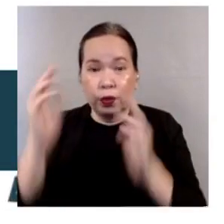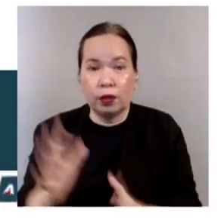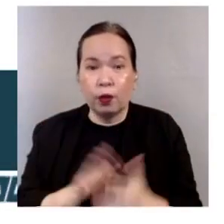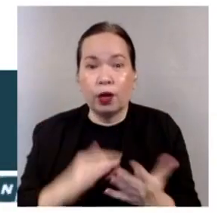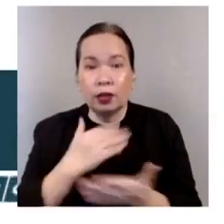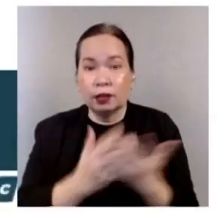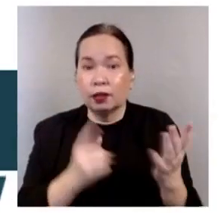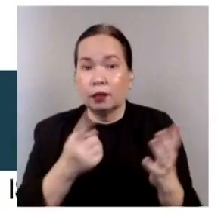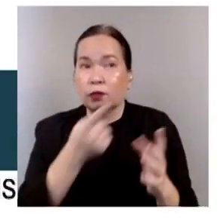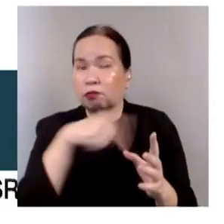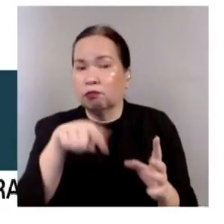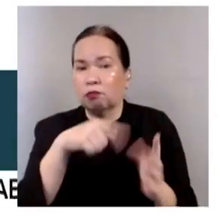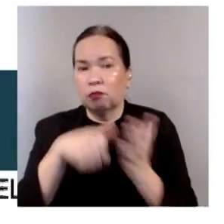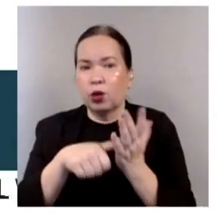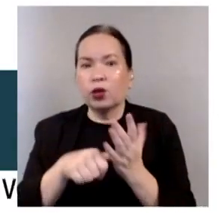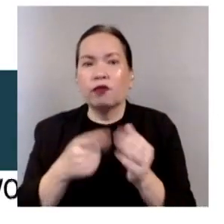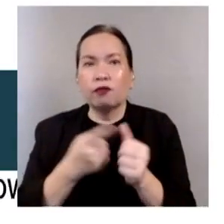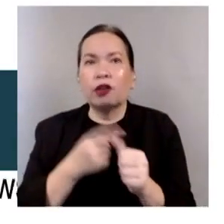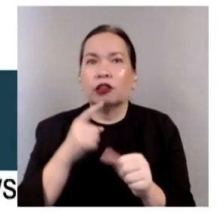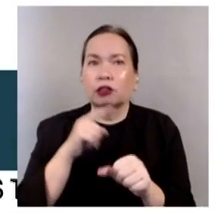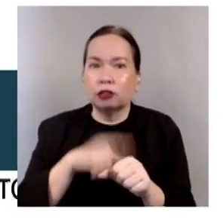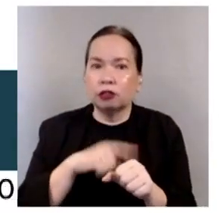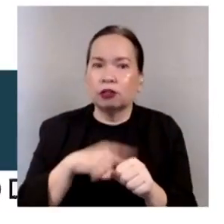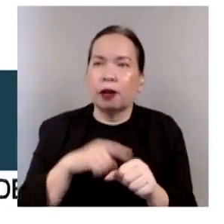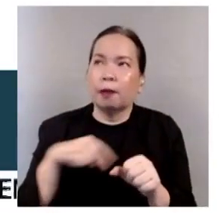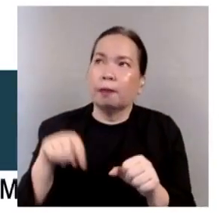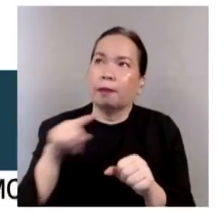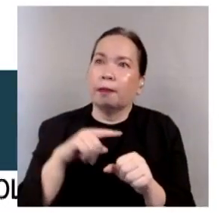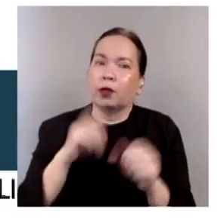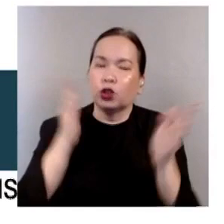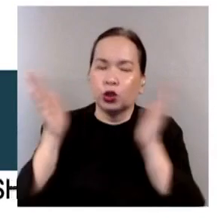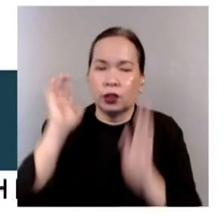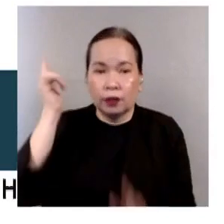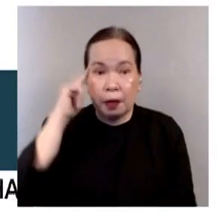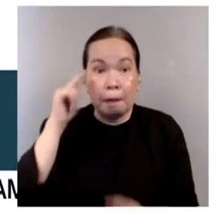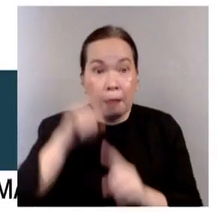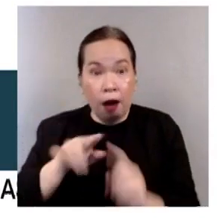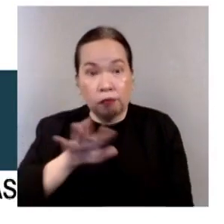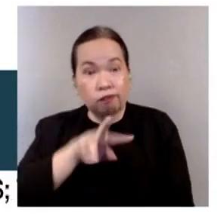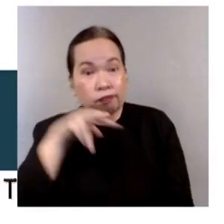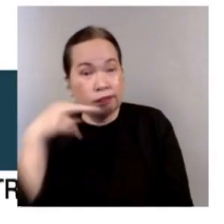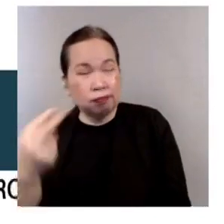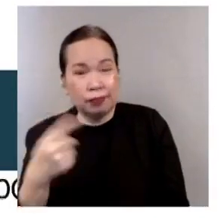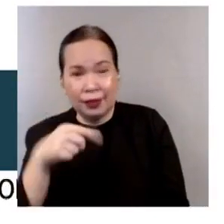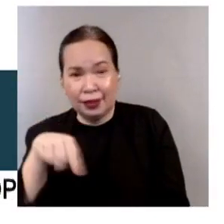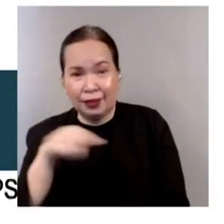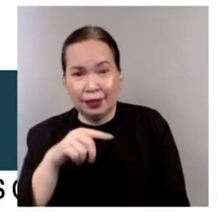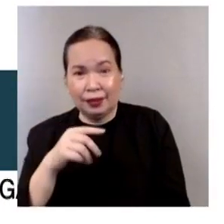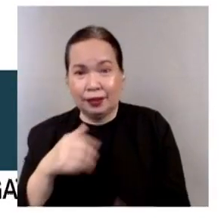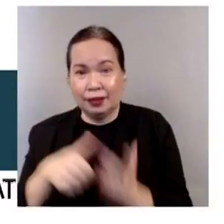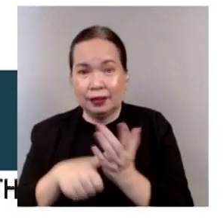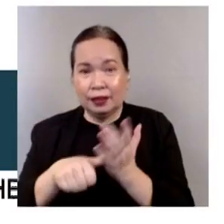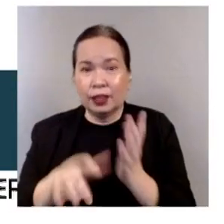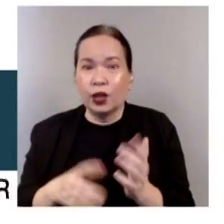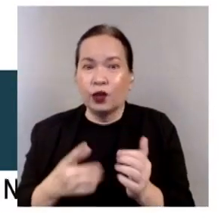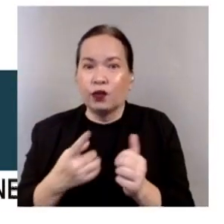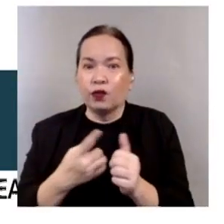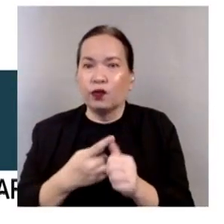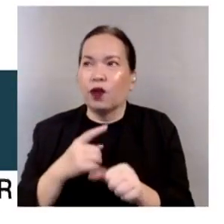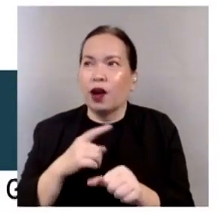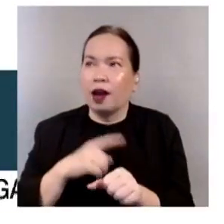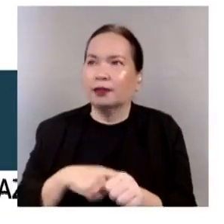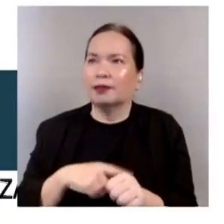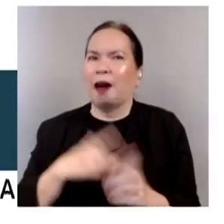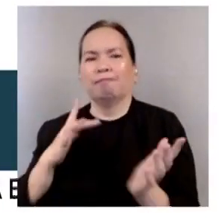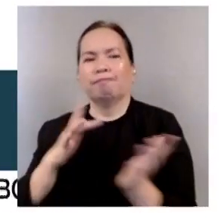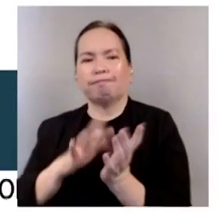taste of government. But on the flip side, these candidates, some of them, see it as their first crack at power, not